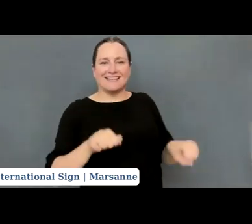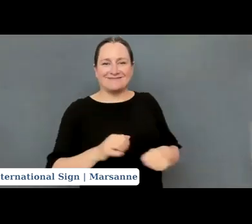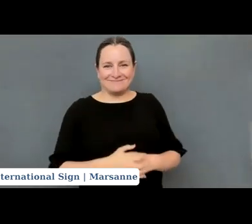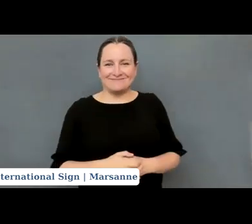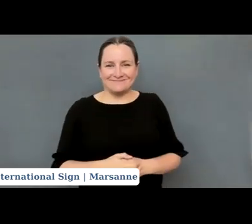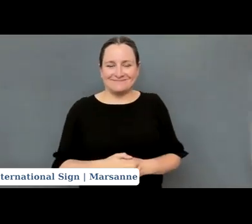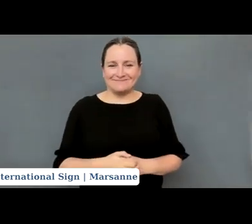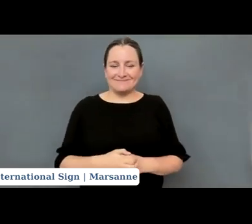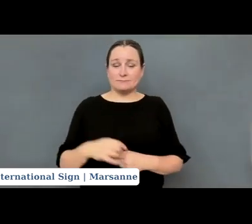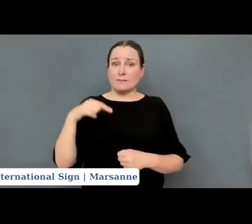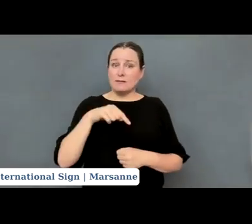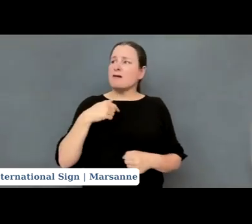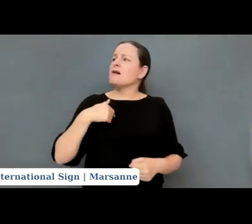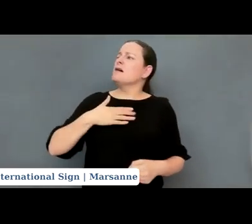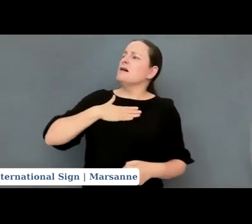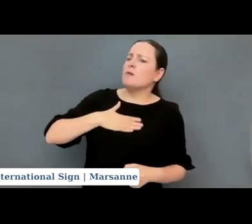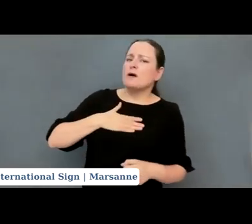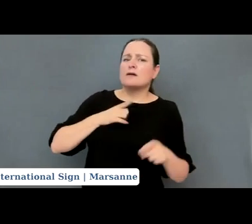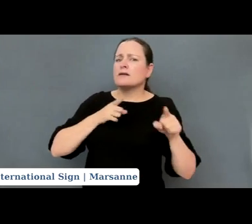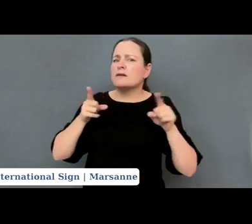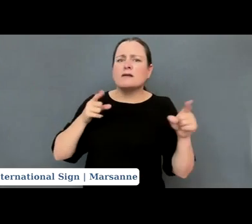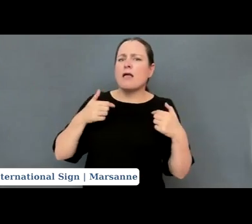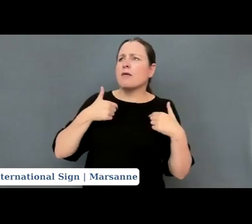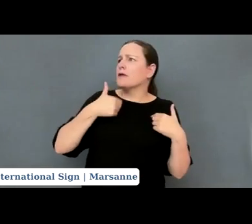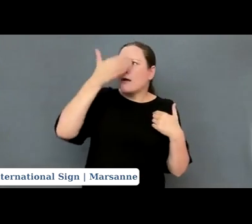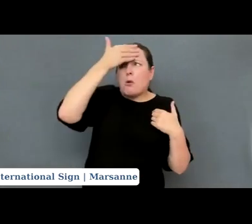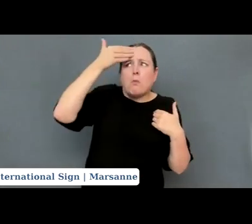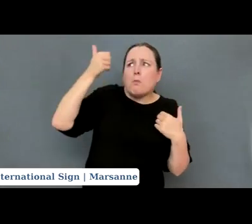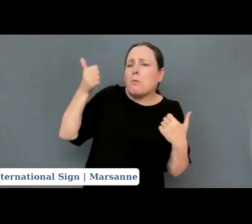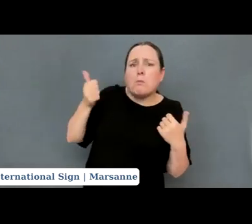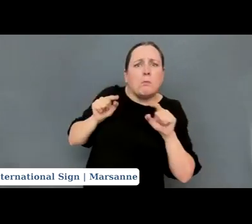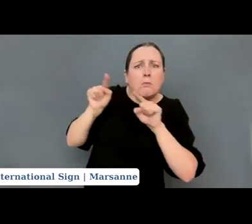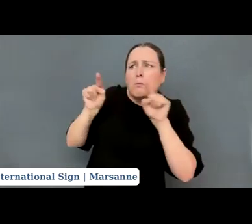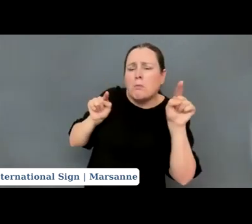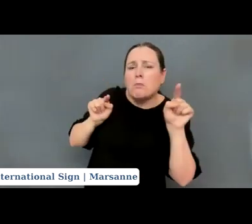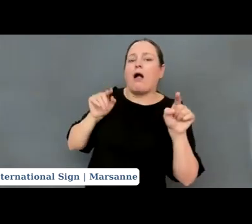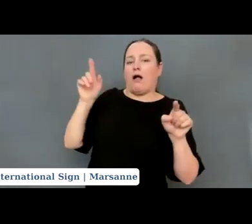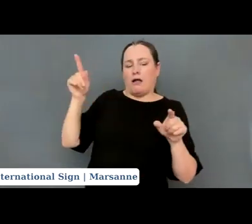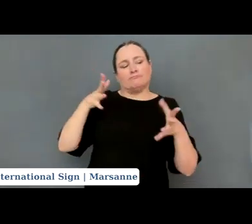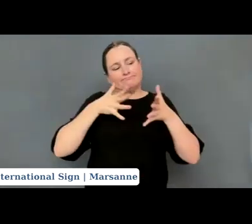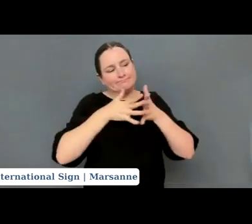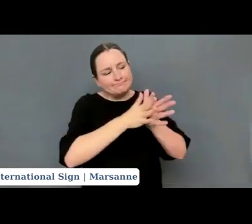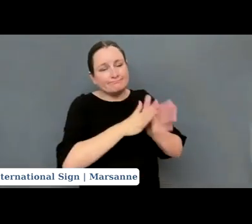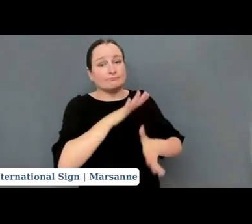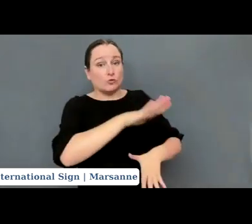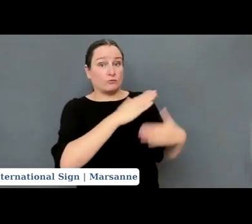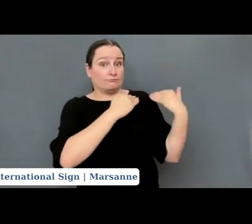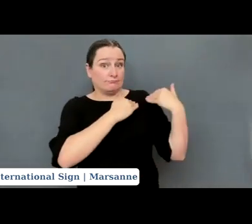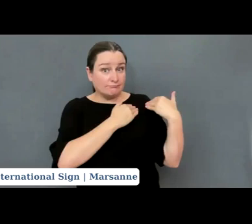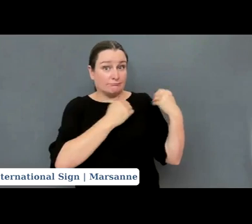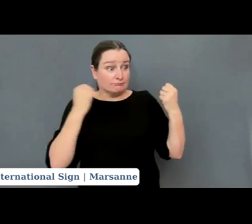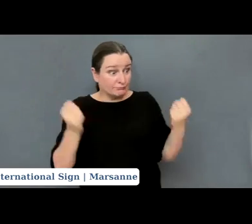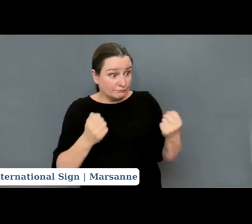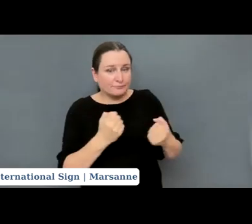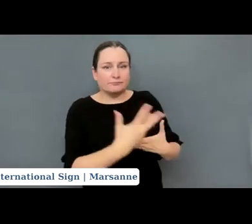steps of each value of each individual to receive it. So we